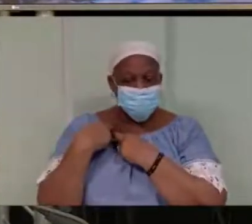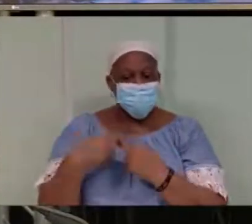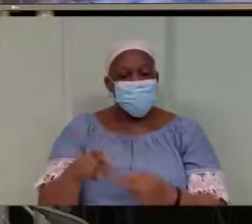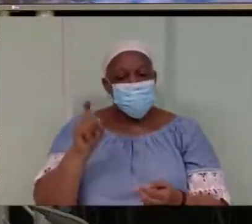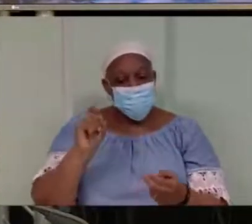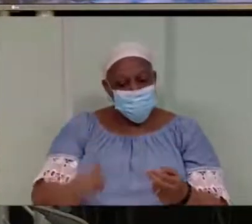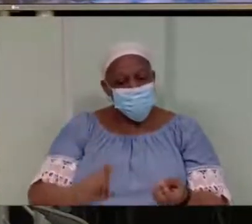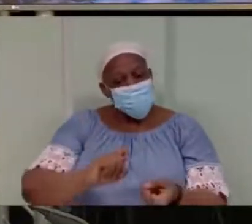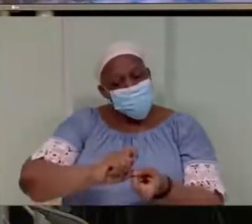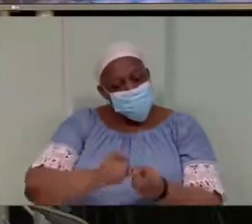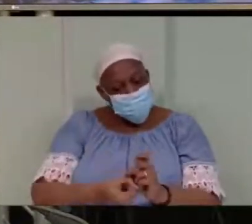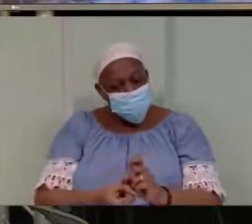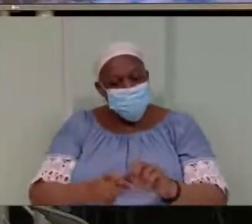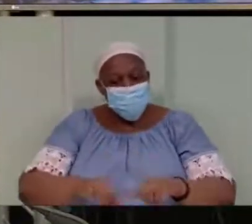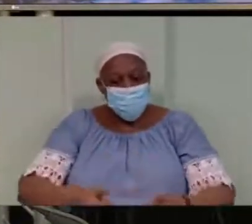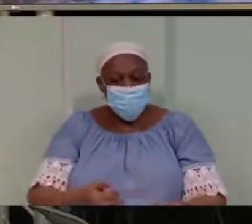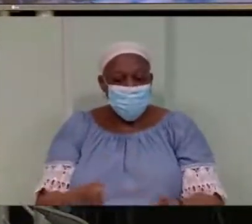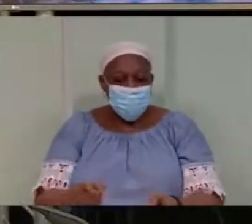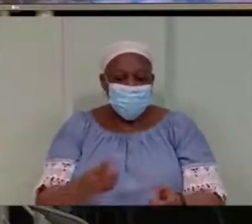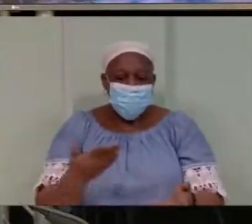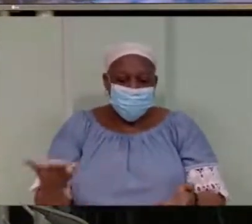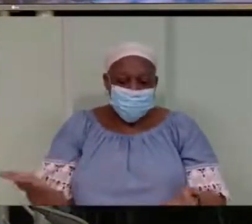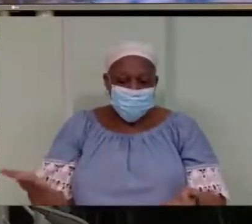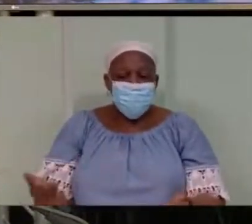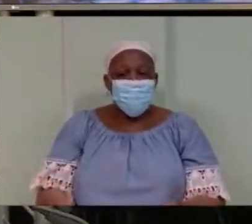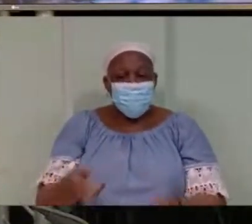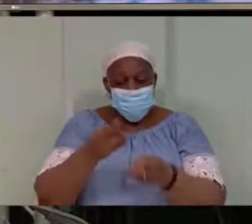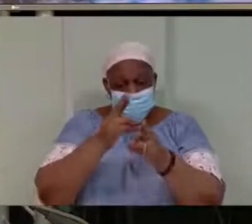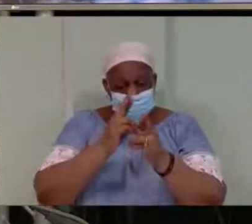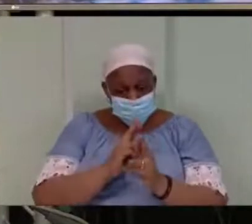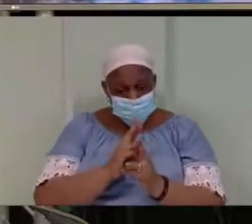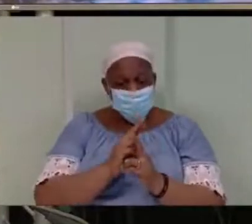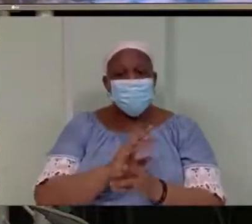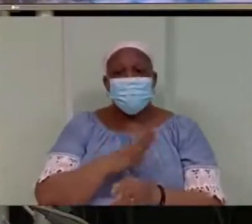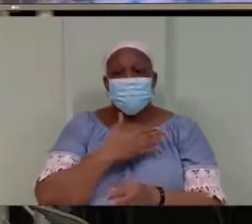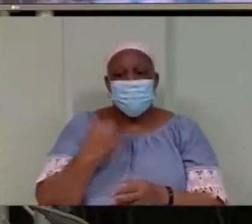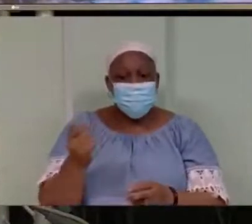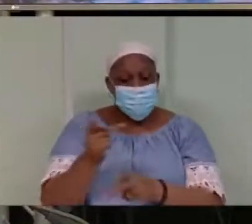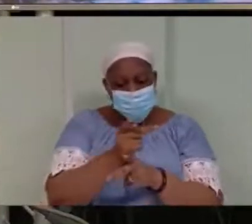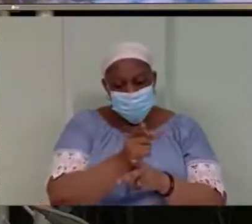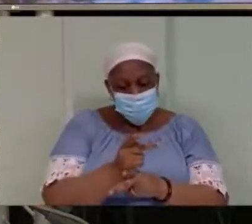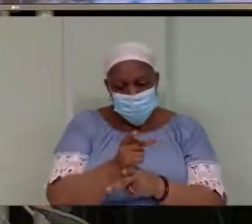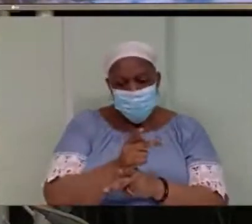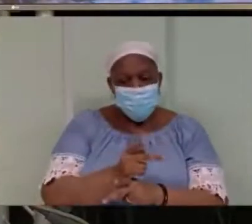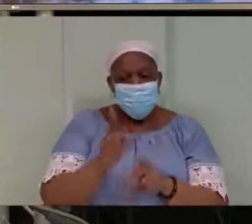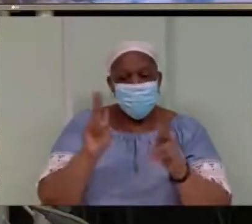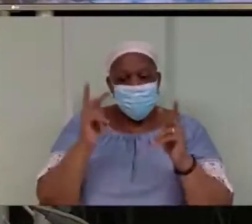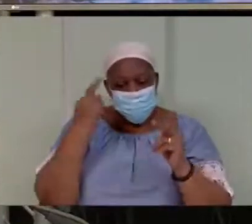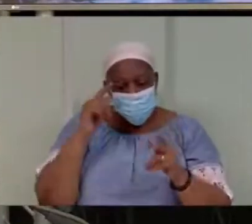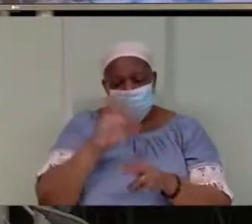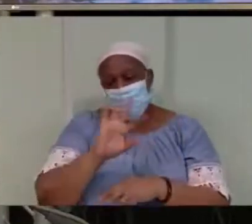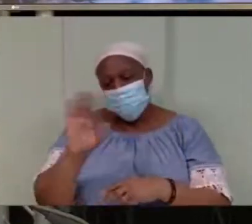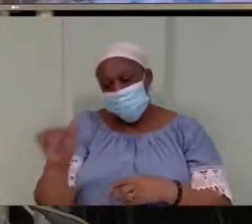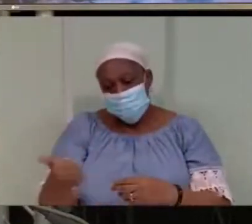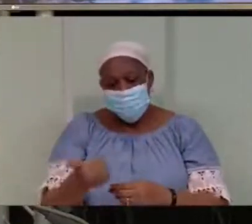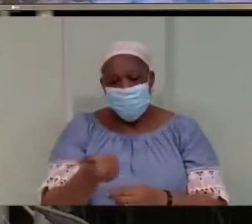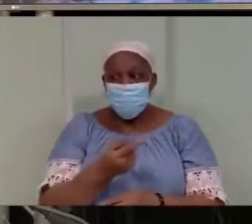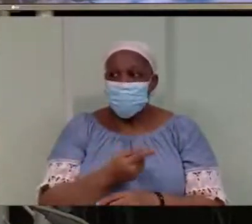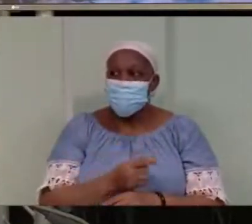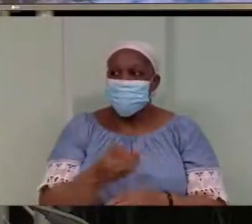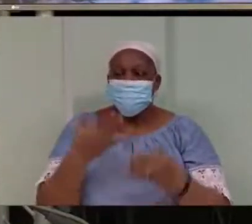changes as we become more respectful and caring community members thank you for